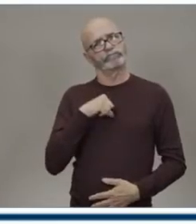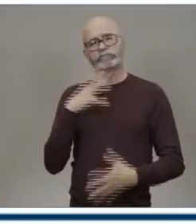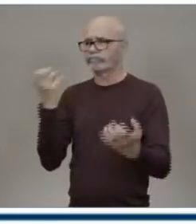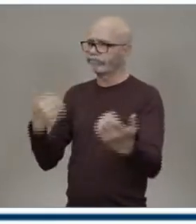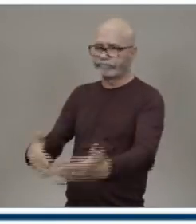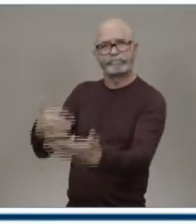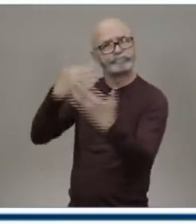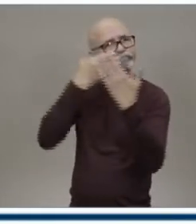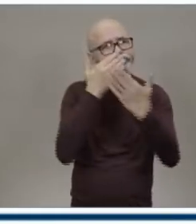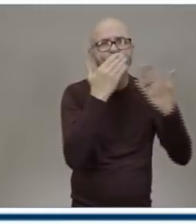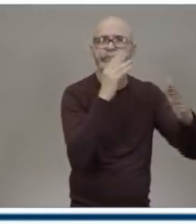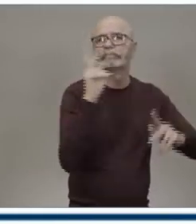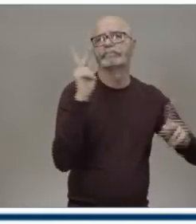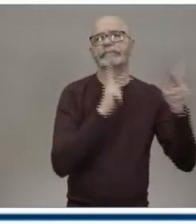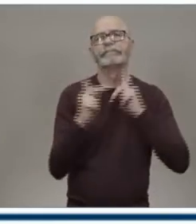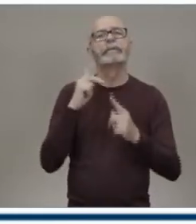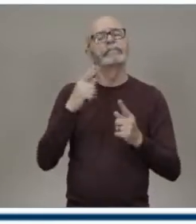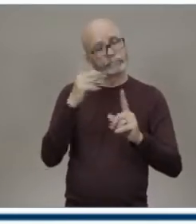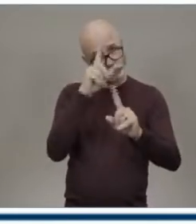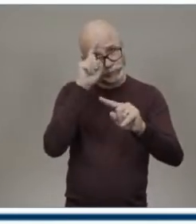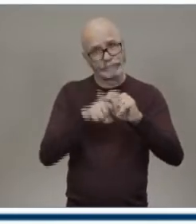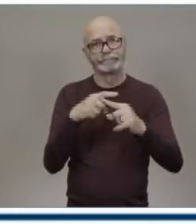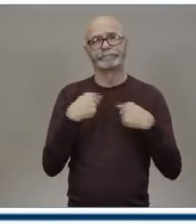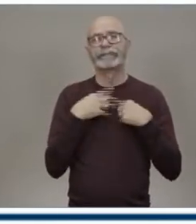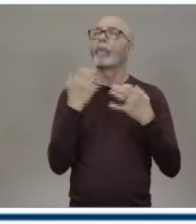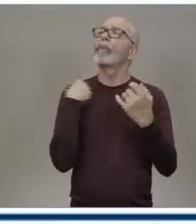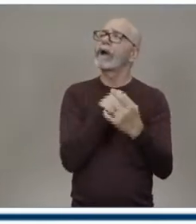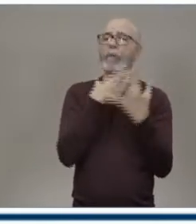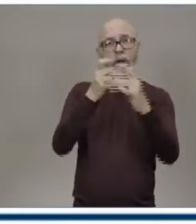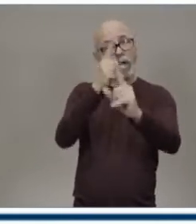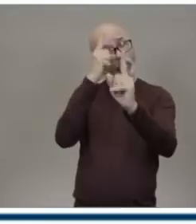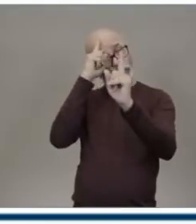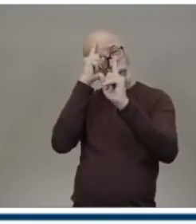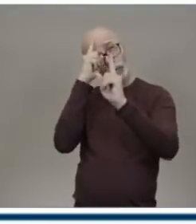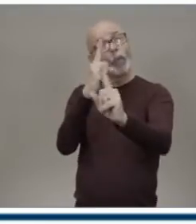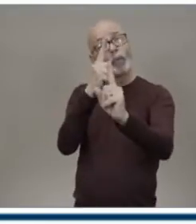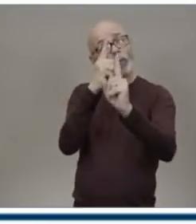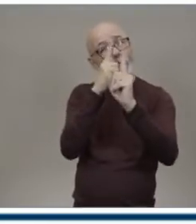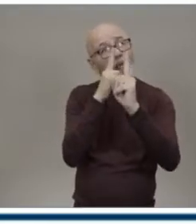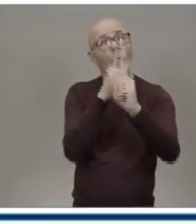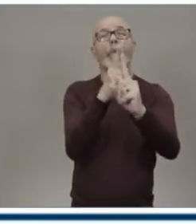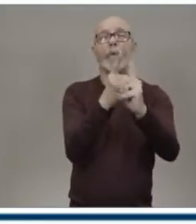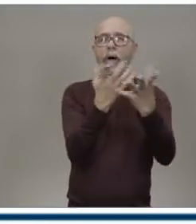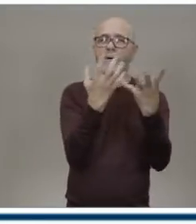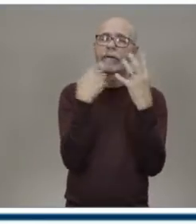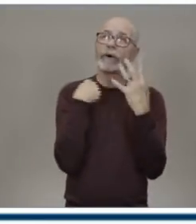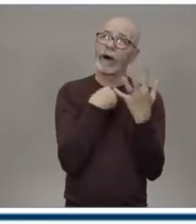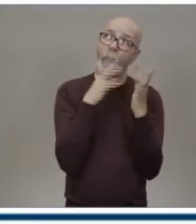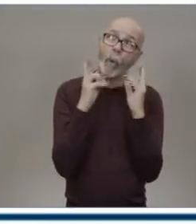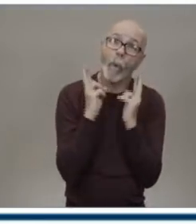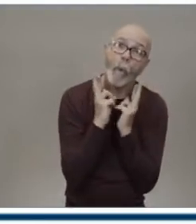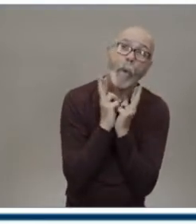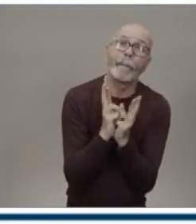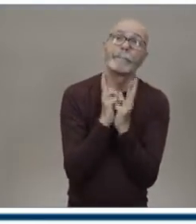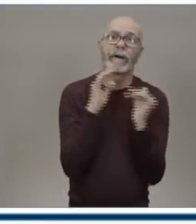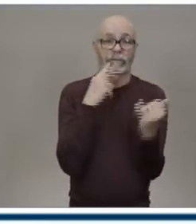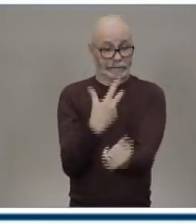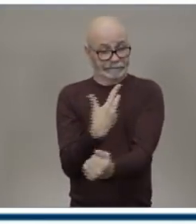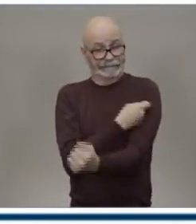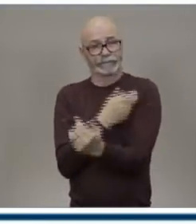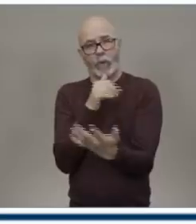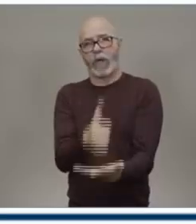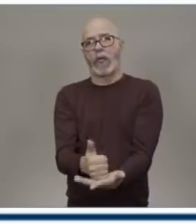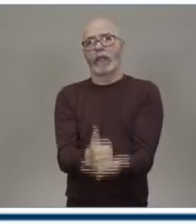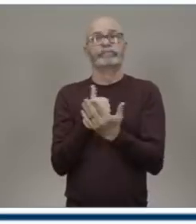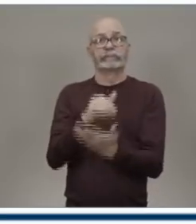we have vaccines approved, and it's now going into arms. And with the arrival of the vaccine, there also arrives a new hope that we will